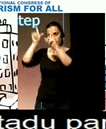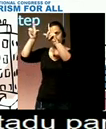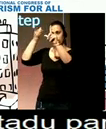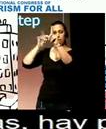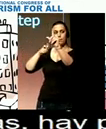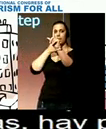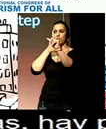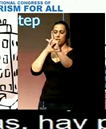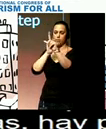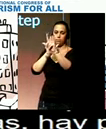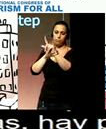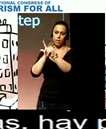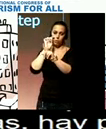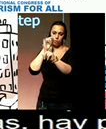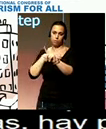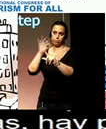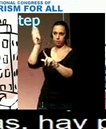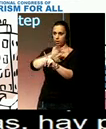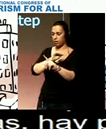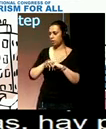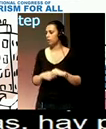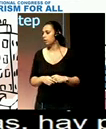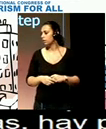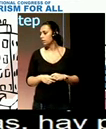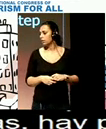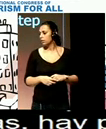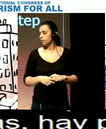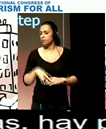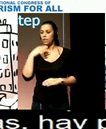The Athens metro stations have a unique style or character, and